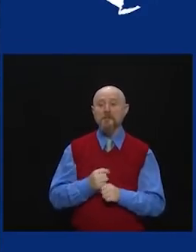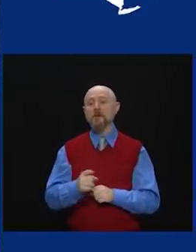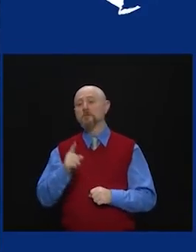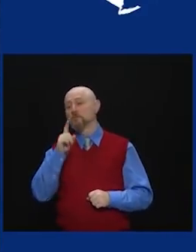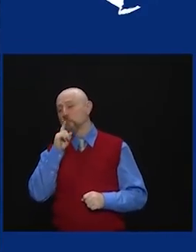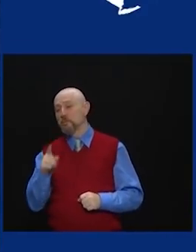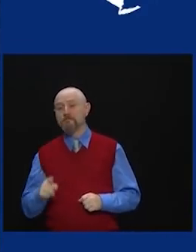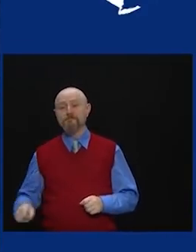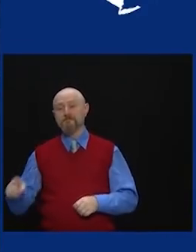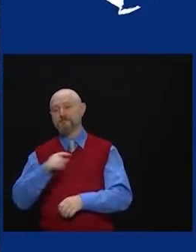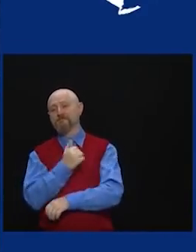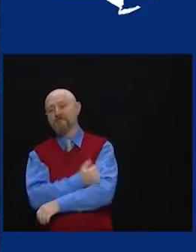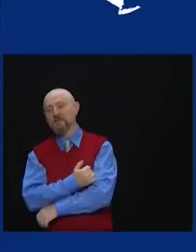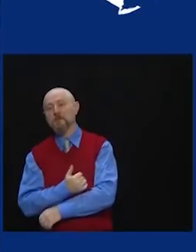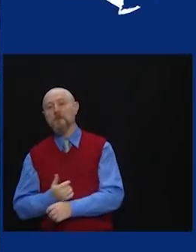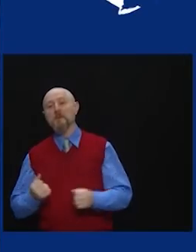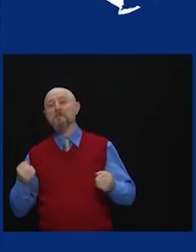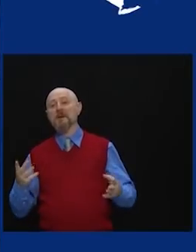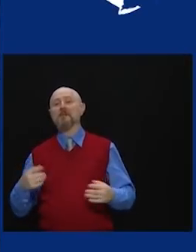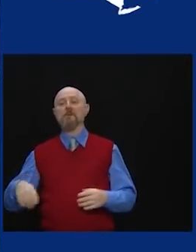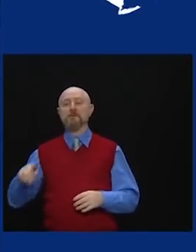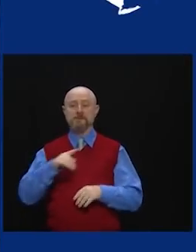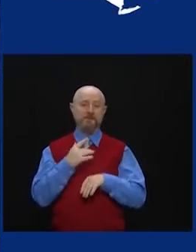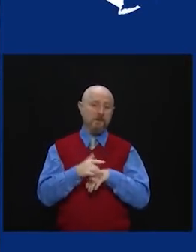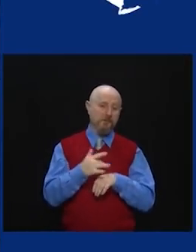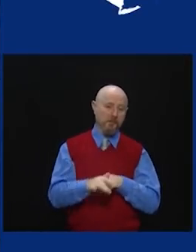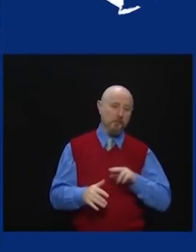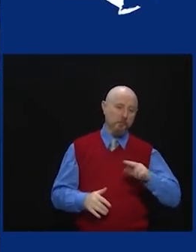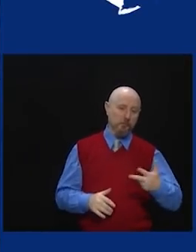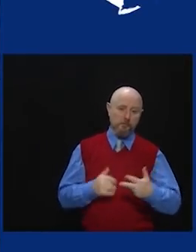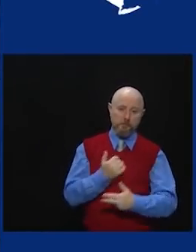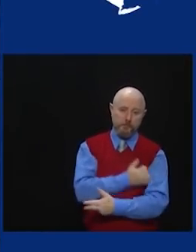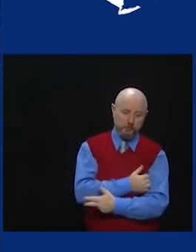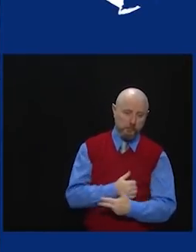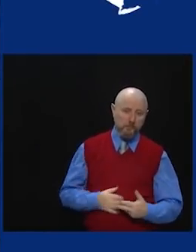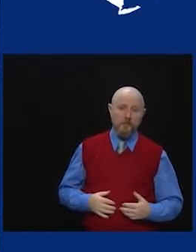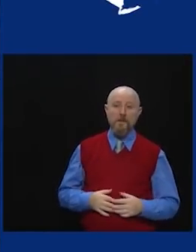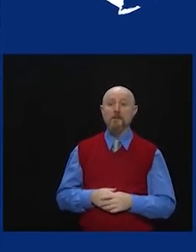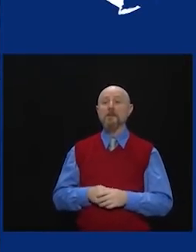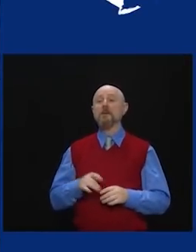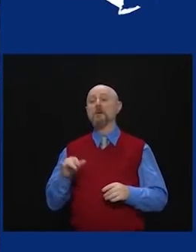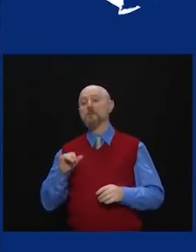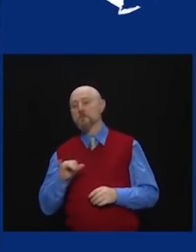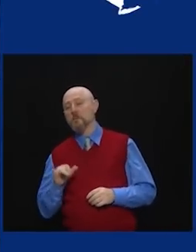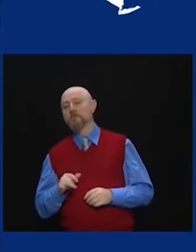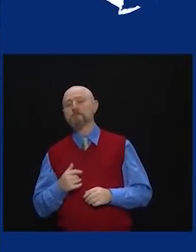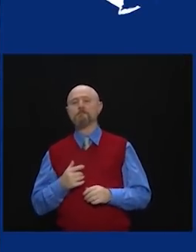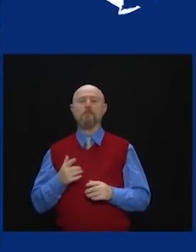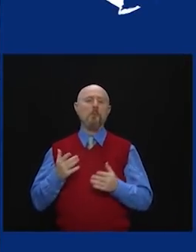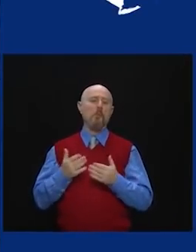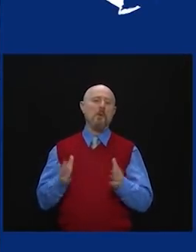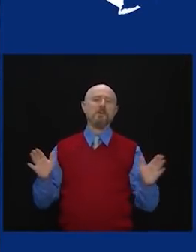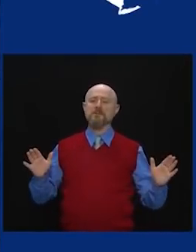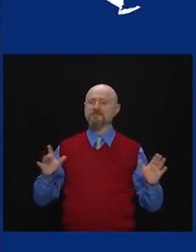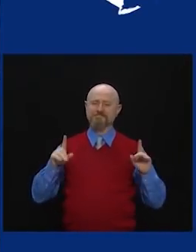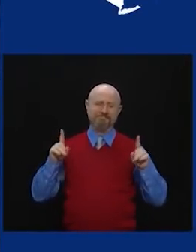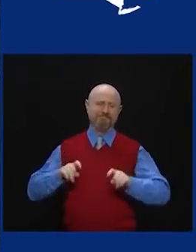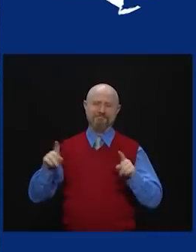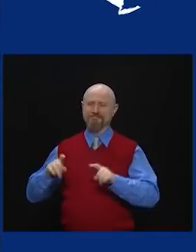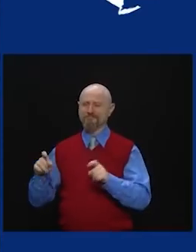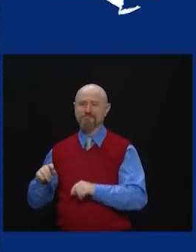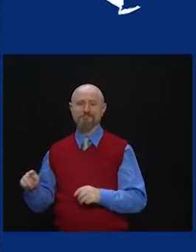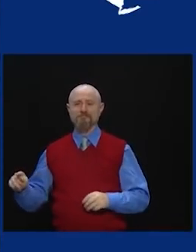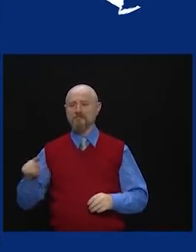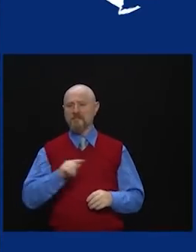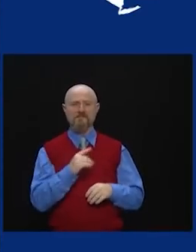be eligible for the booster shot. Plus, there's widespread testing on college campuses, and we want the students to return